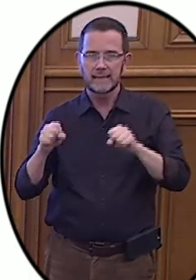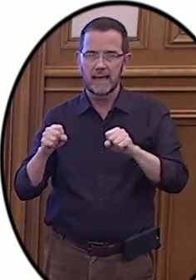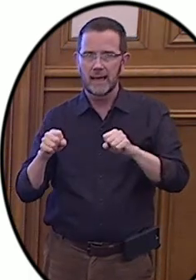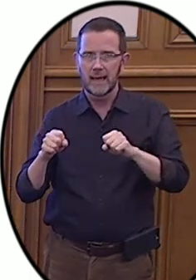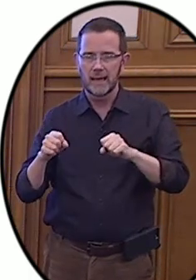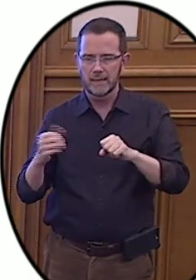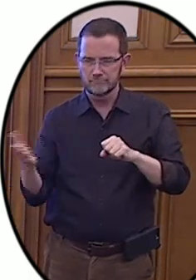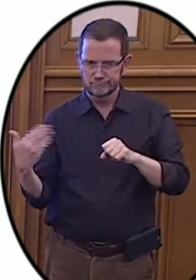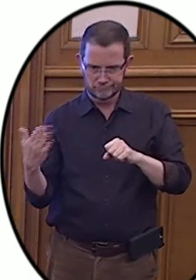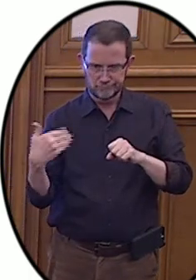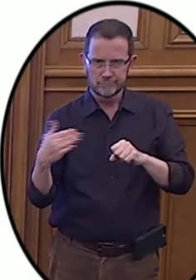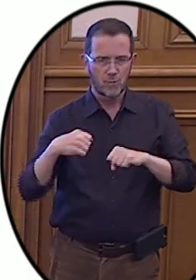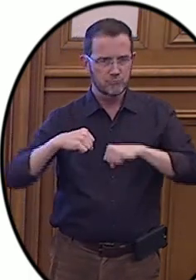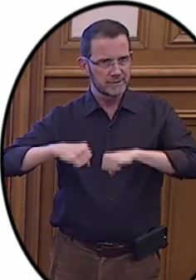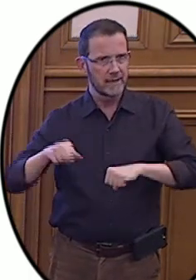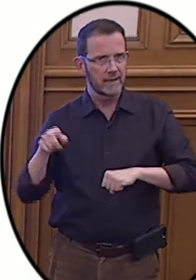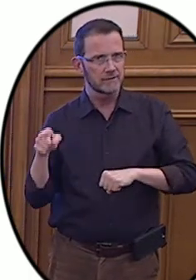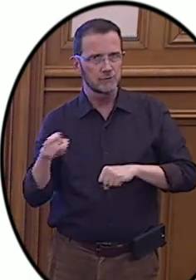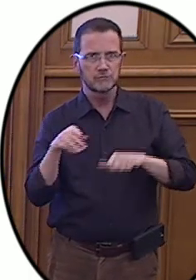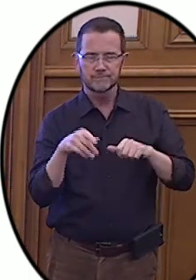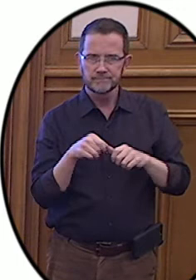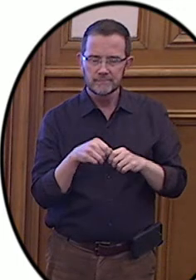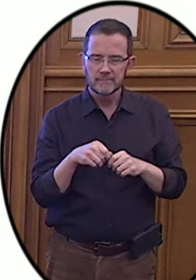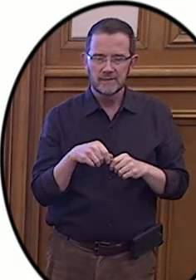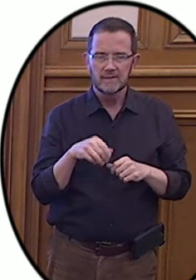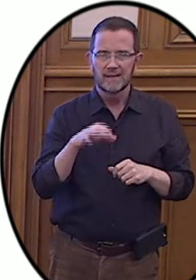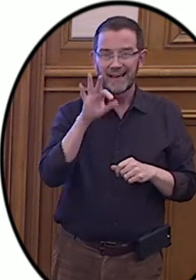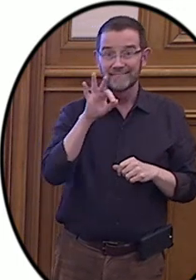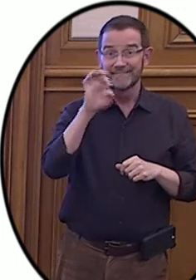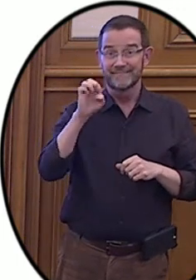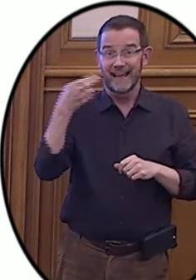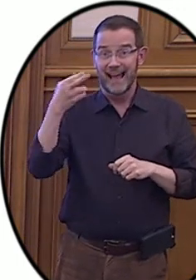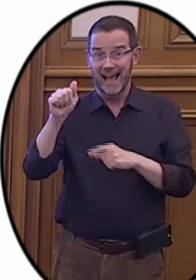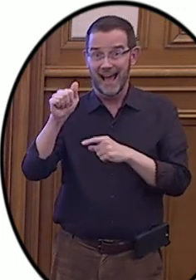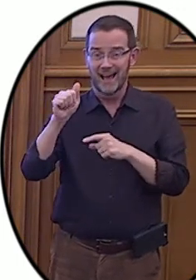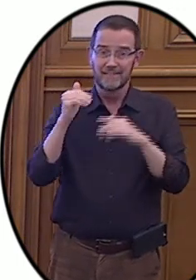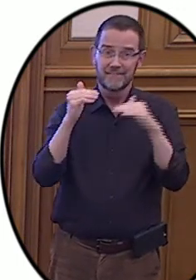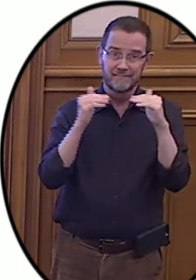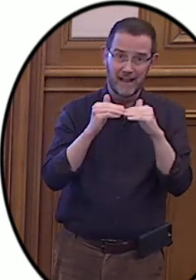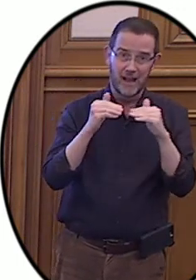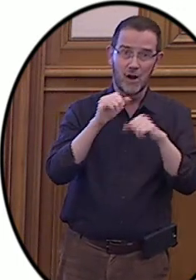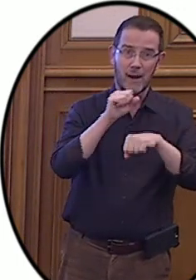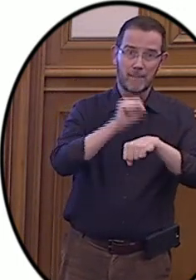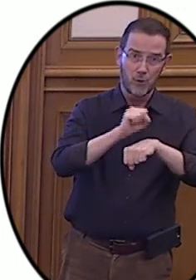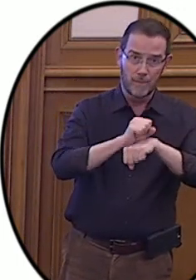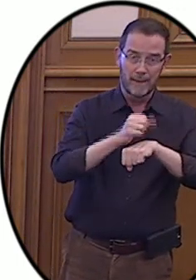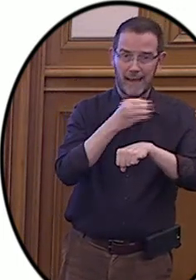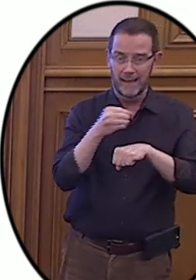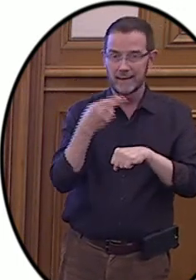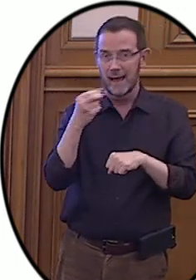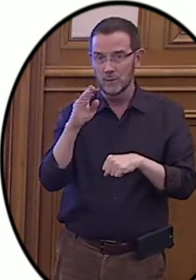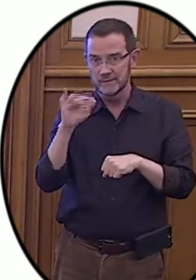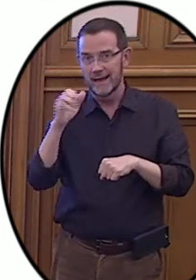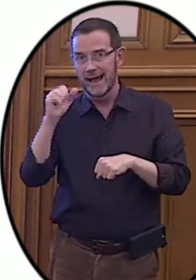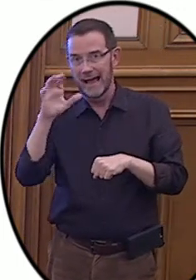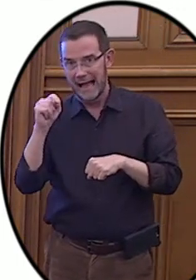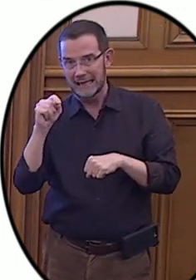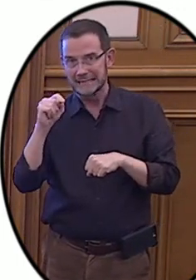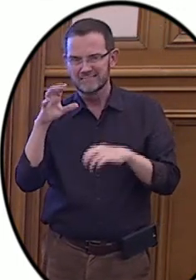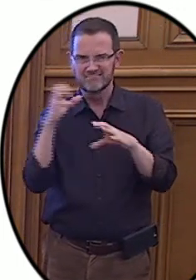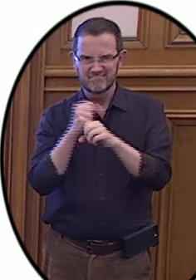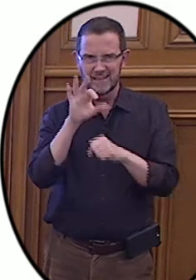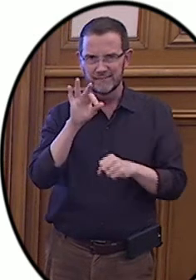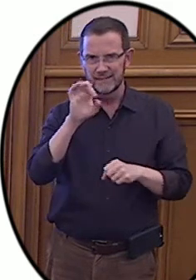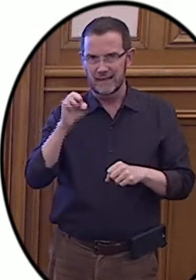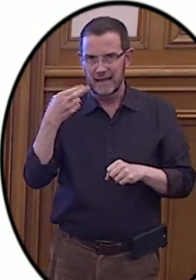And so the Fair Employment and Housing Act, or the FEHA, is an important state law that covers much of the